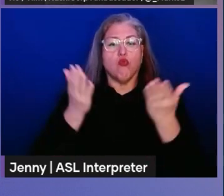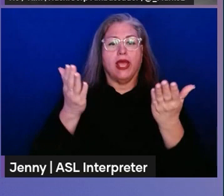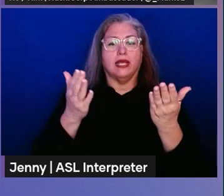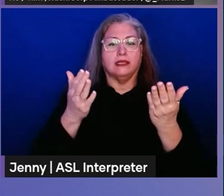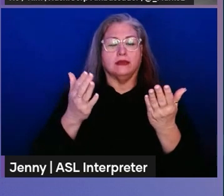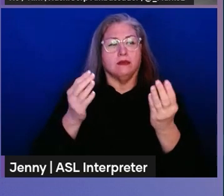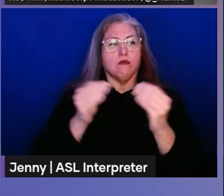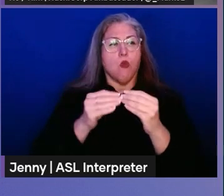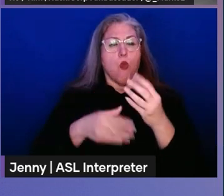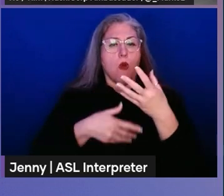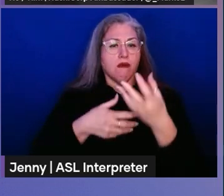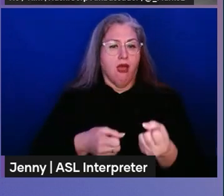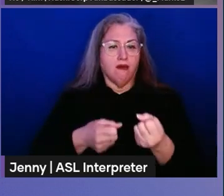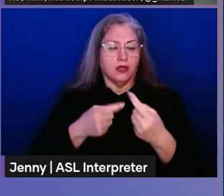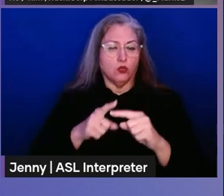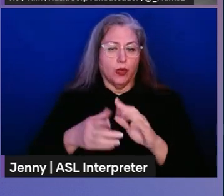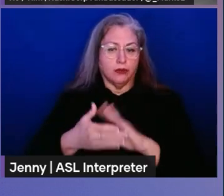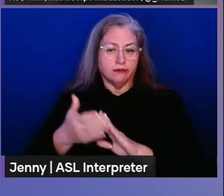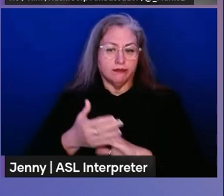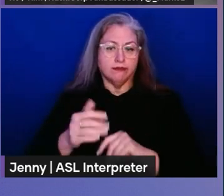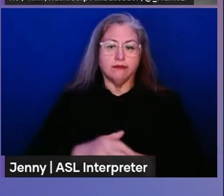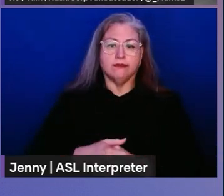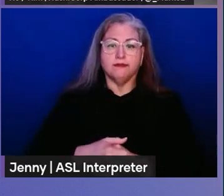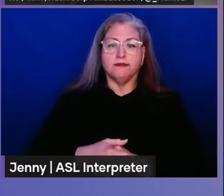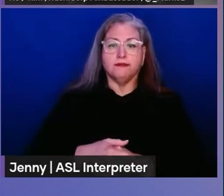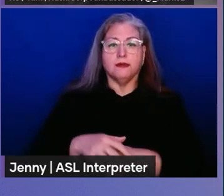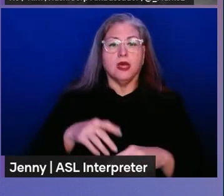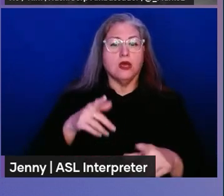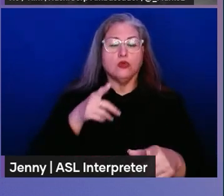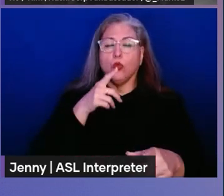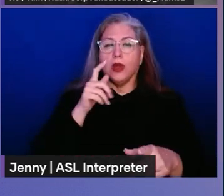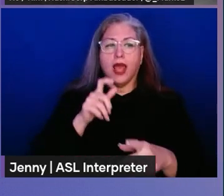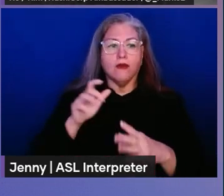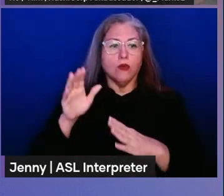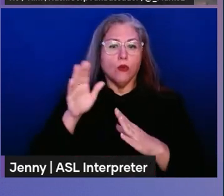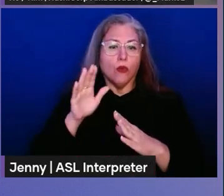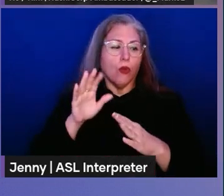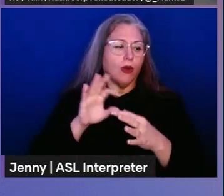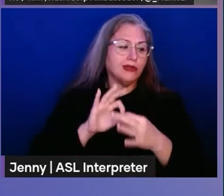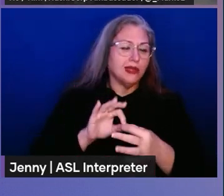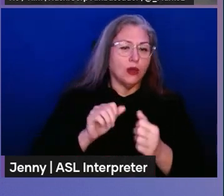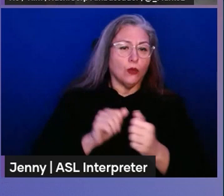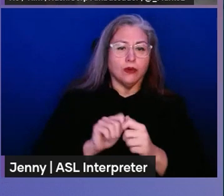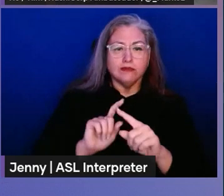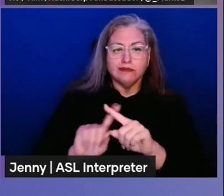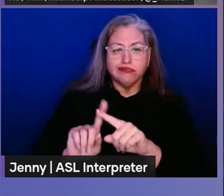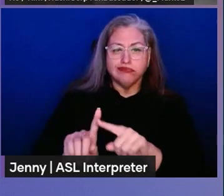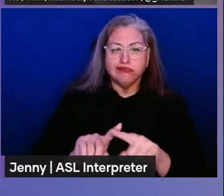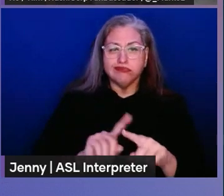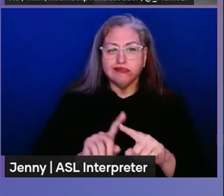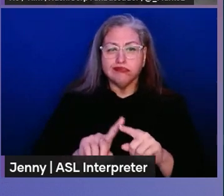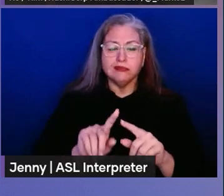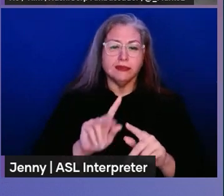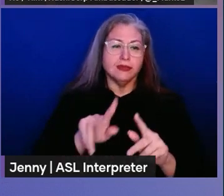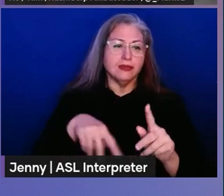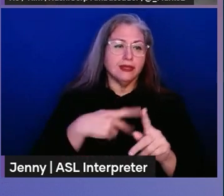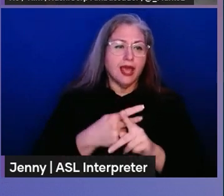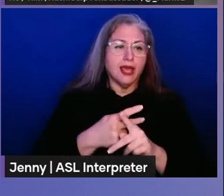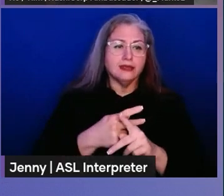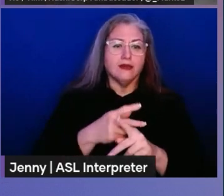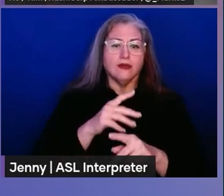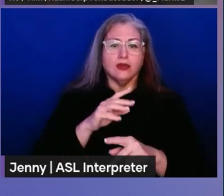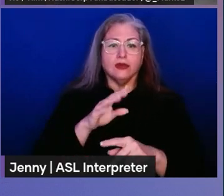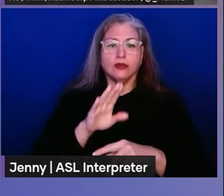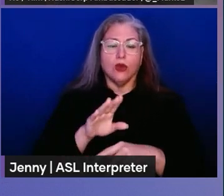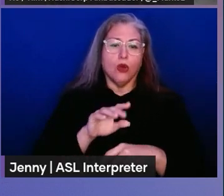confidence when you're doing it. So you don't have to deal with all different kind of bits of your workflow